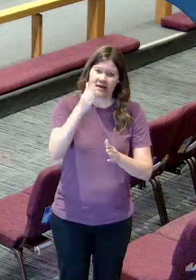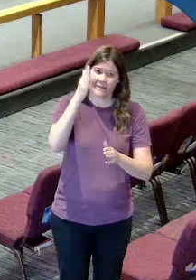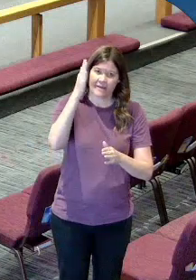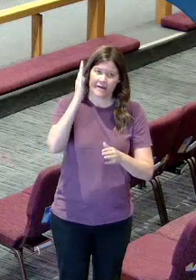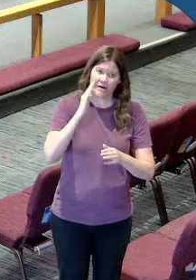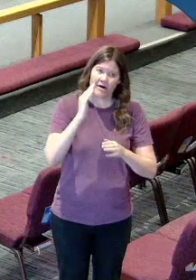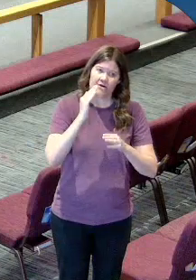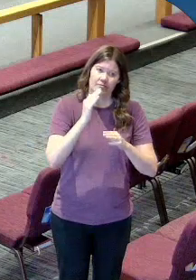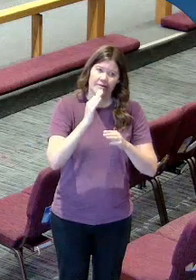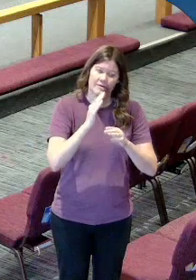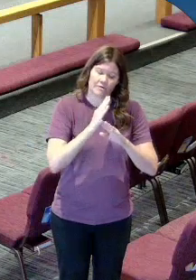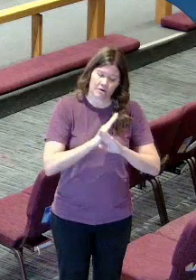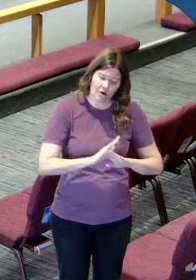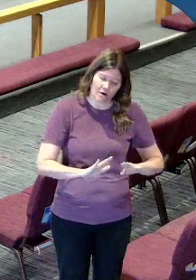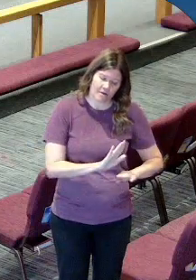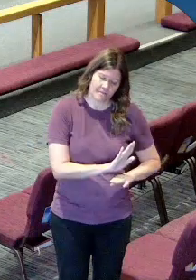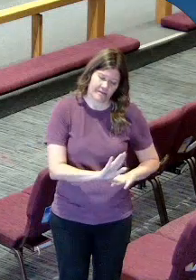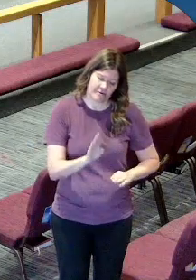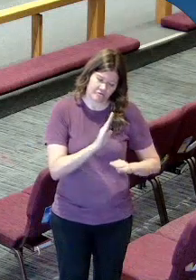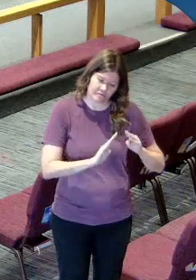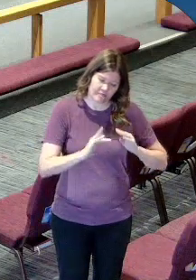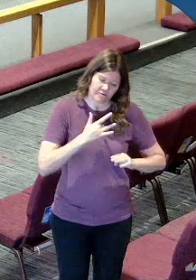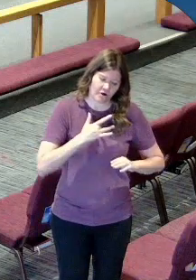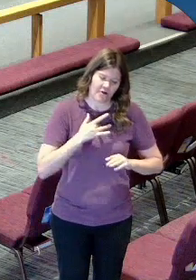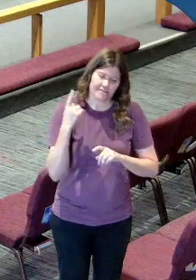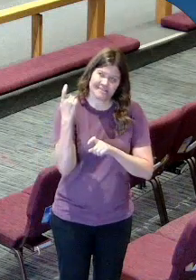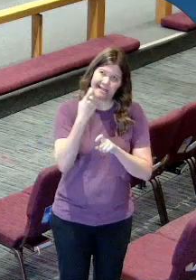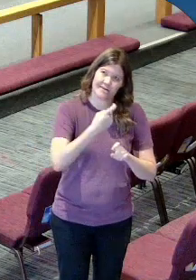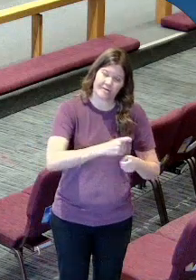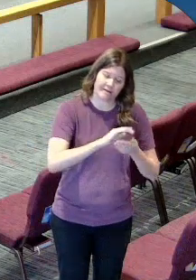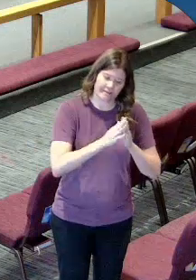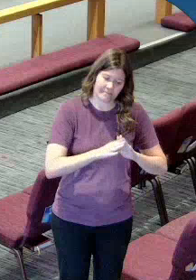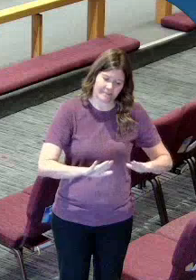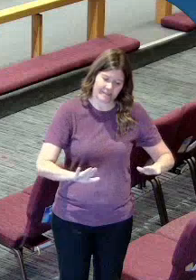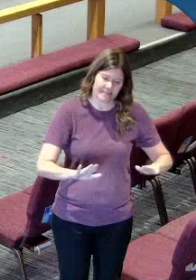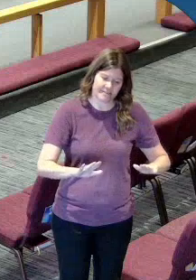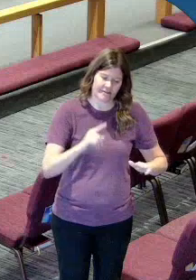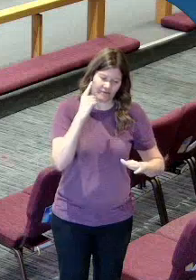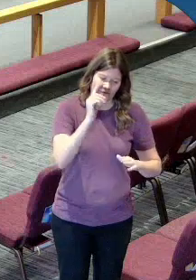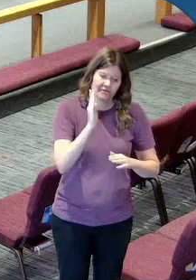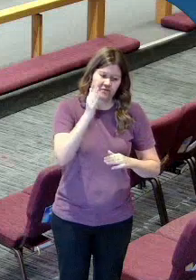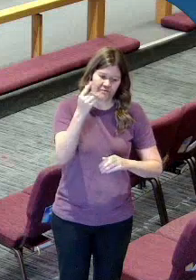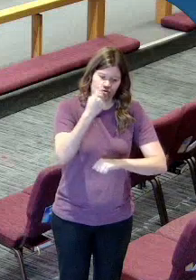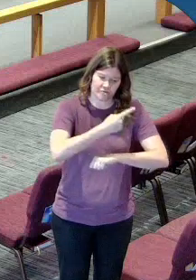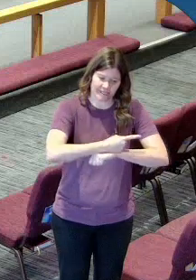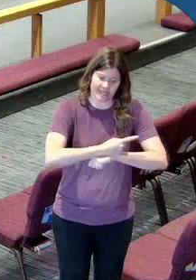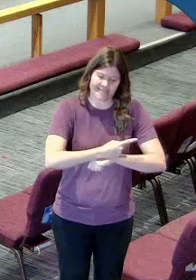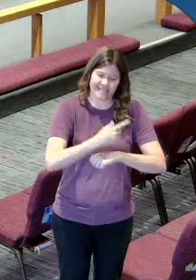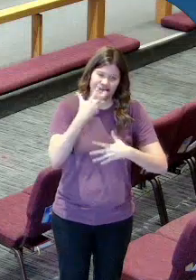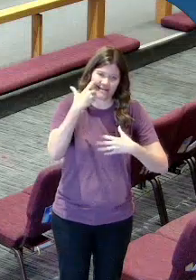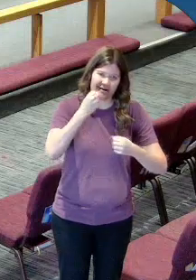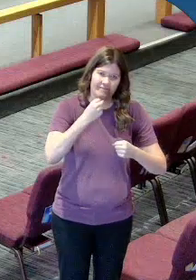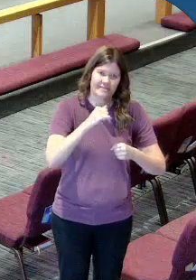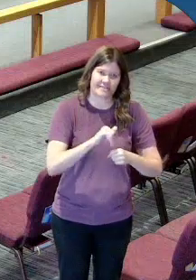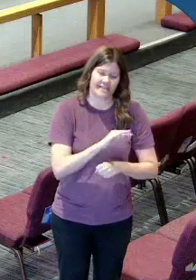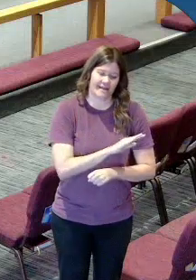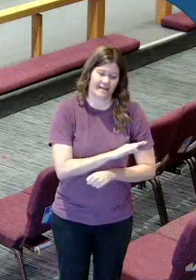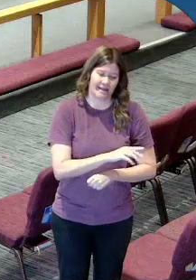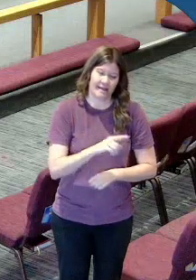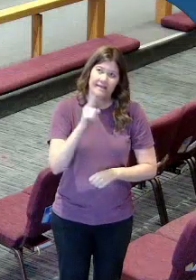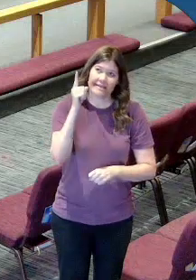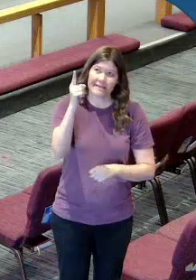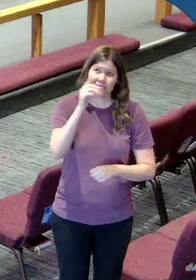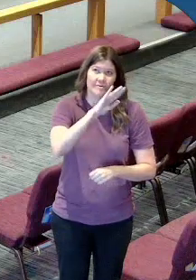God calm their troubled hearts and give them peace to face the days ahead in confidence that he will never forsake